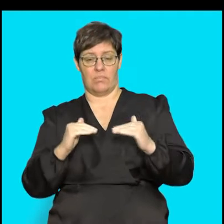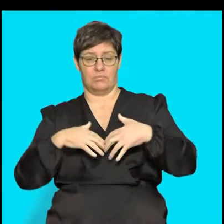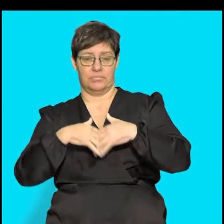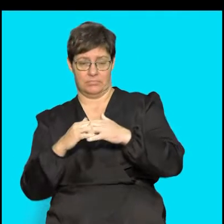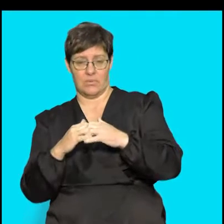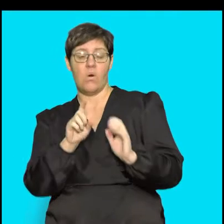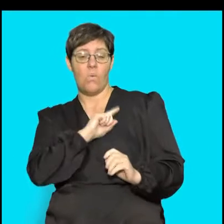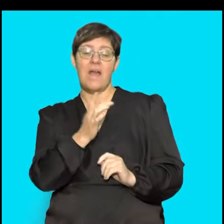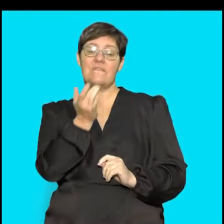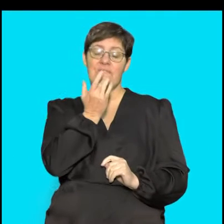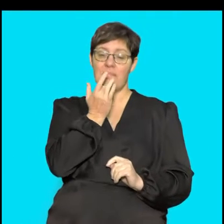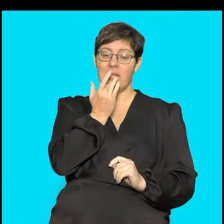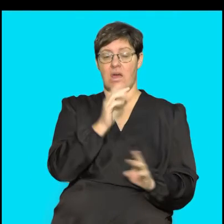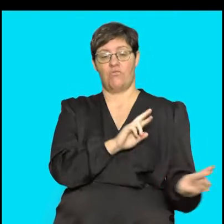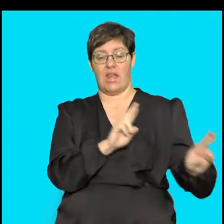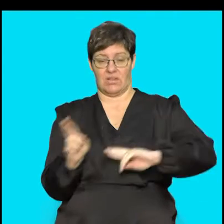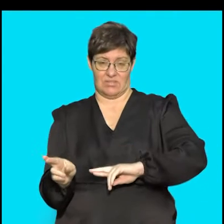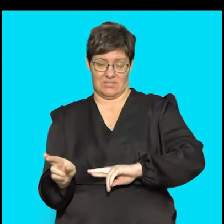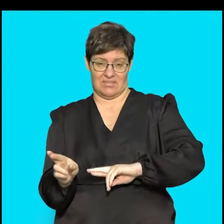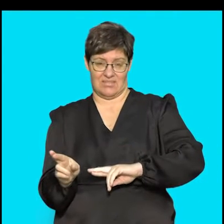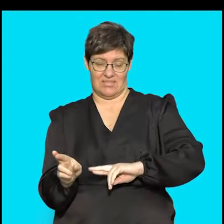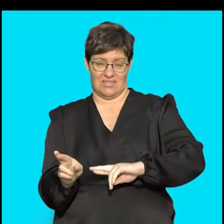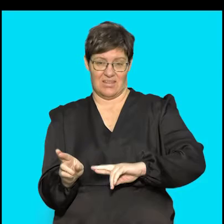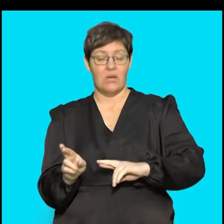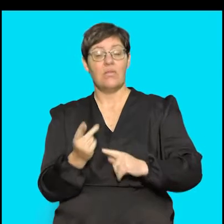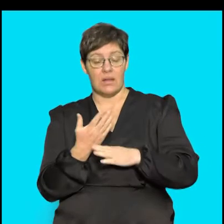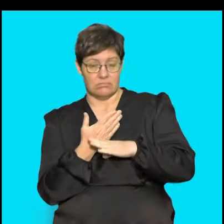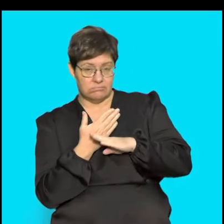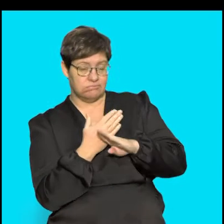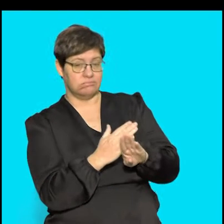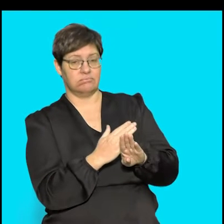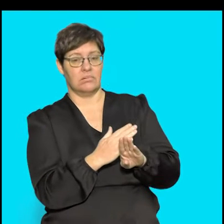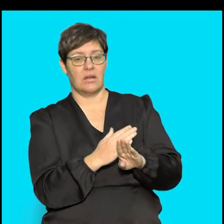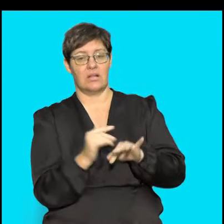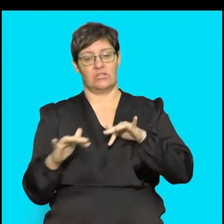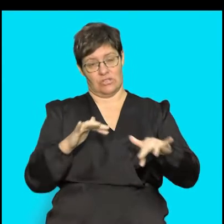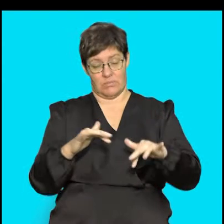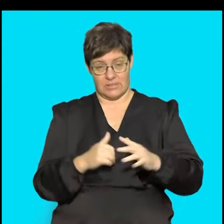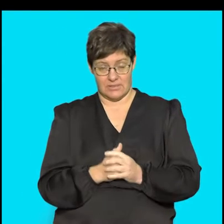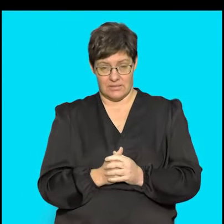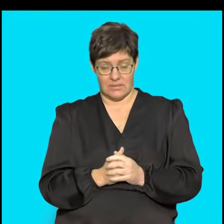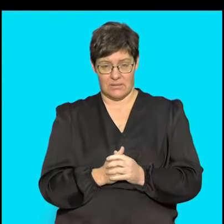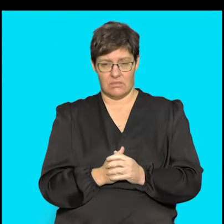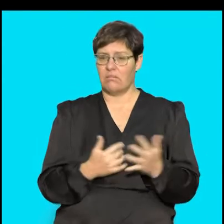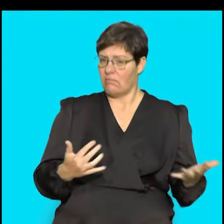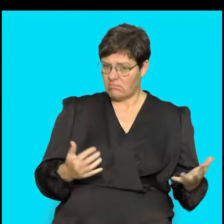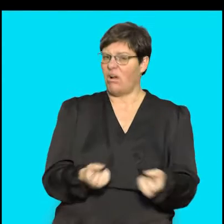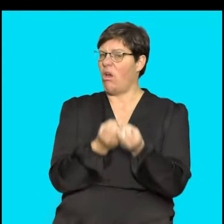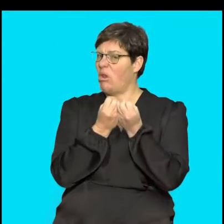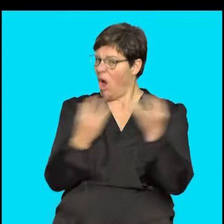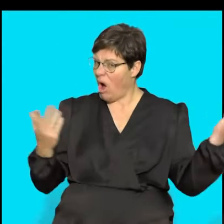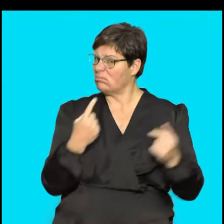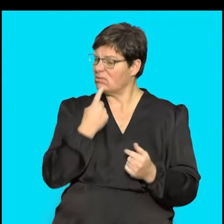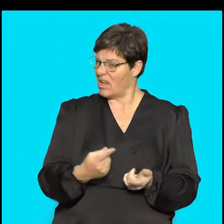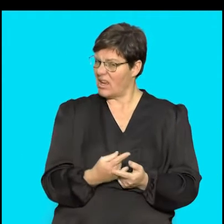equilibrium by favoring the reaction that will oppose the disturbance. Oh,